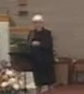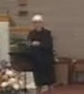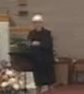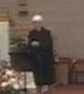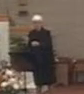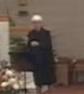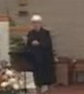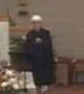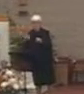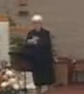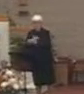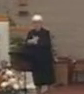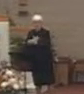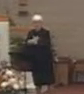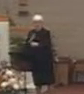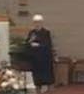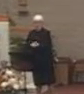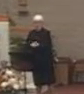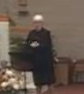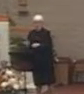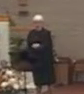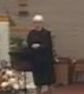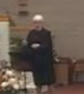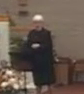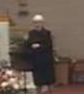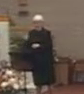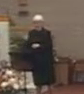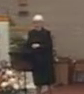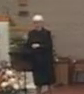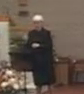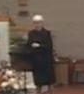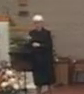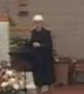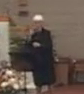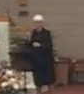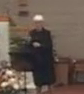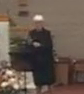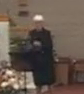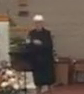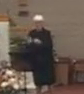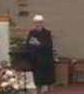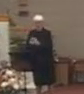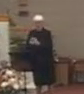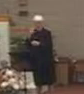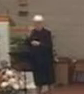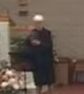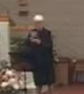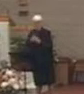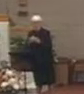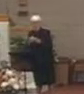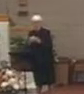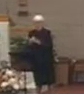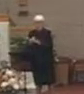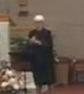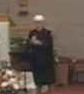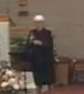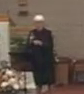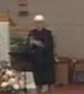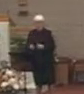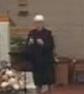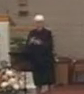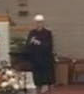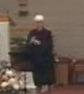ever be afraid to go on pilgrimage, that you will never be afraid to know that somehow, some way in your particular life, in